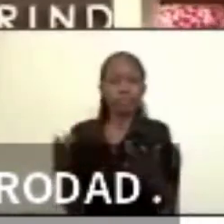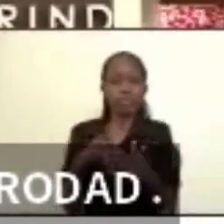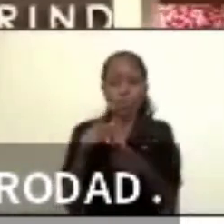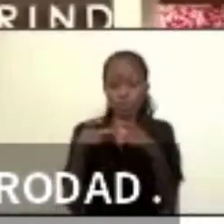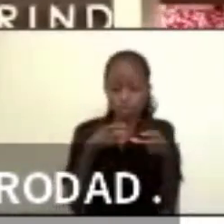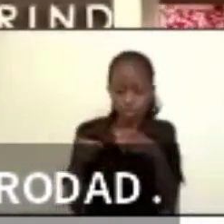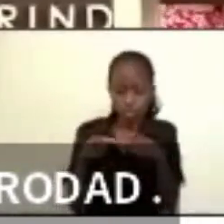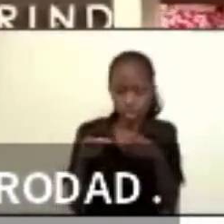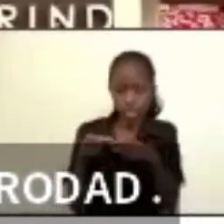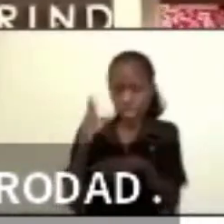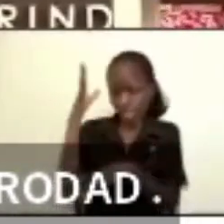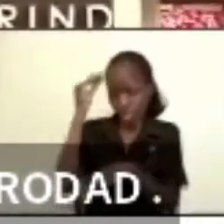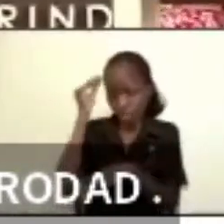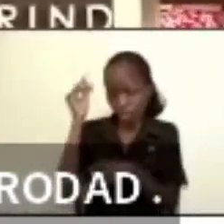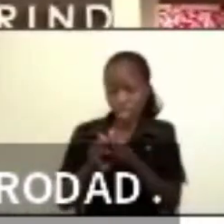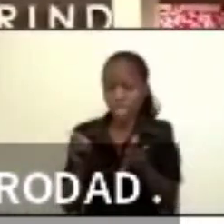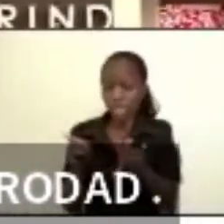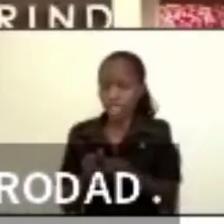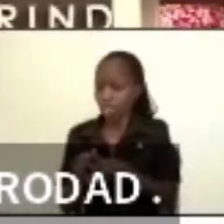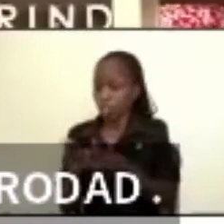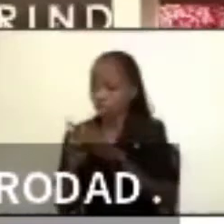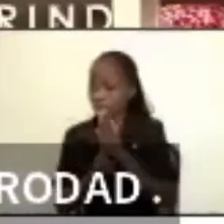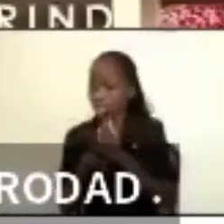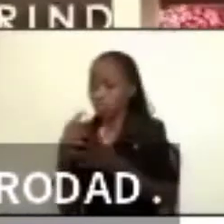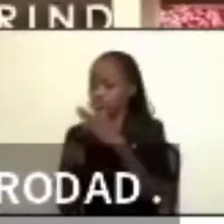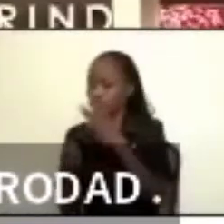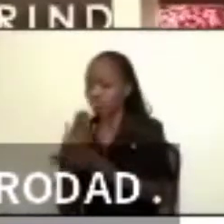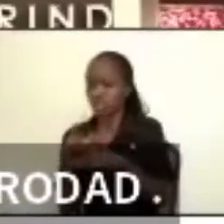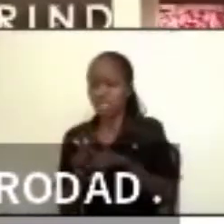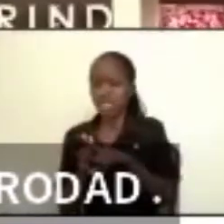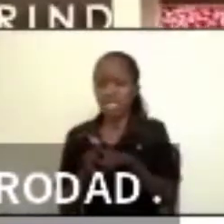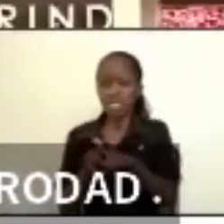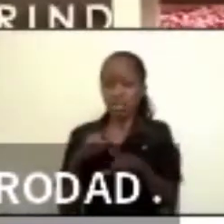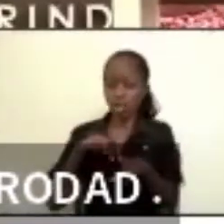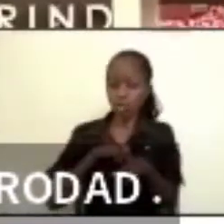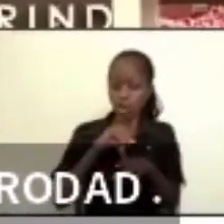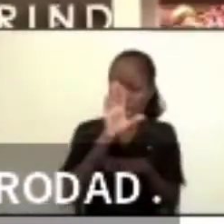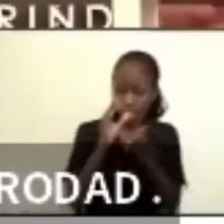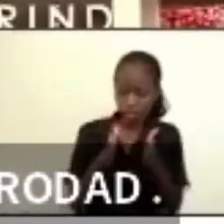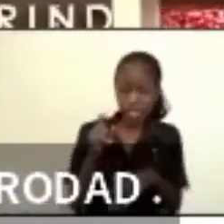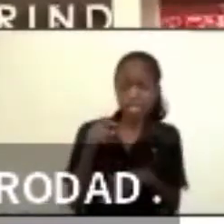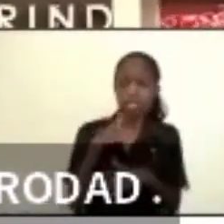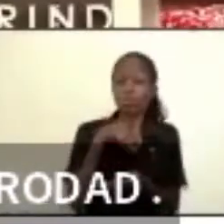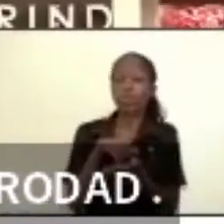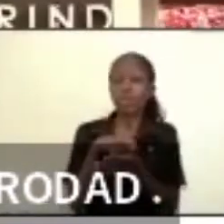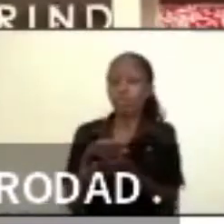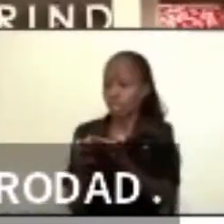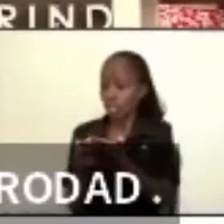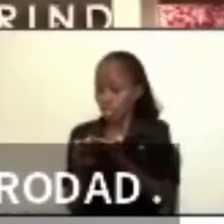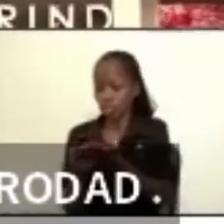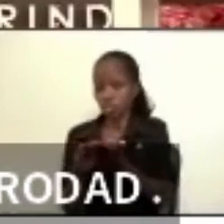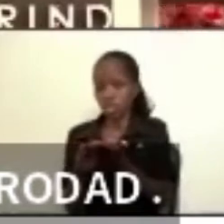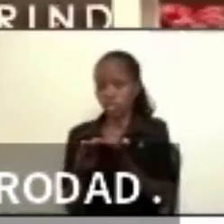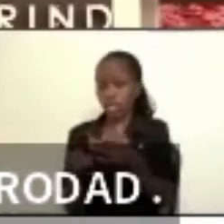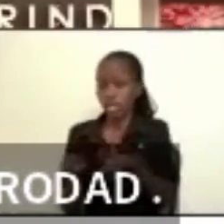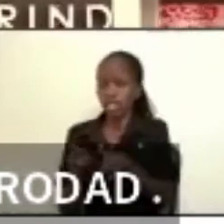controlling that narrative? And when it comes to making up those rules, how involved are we as Africans in the negotiating table?